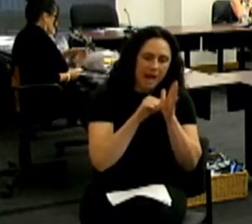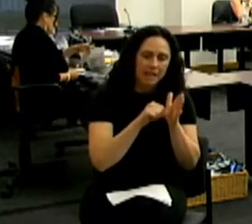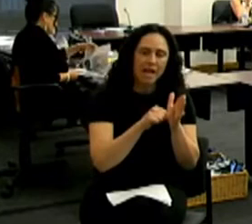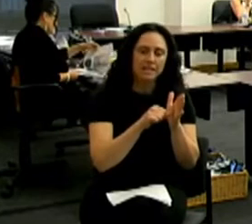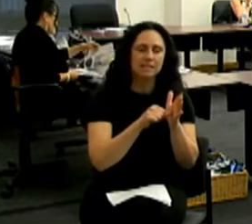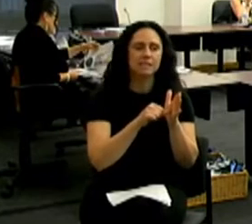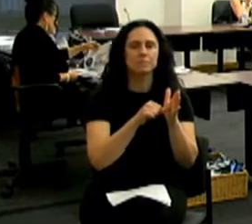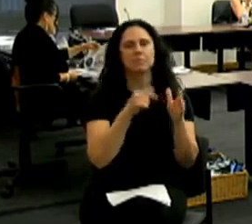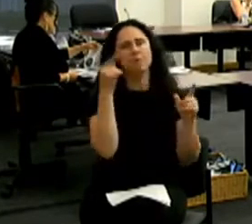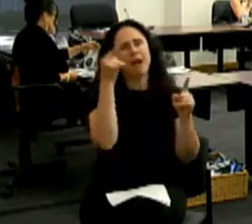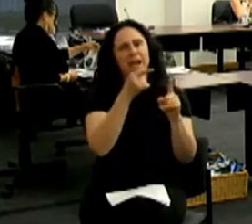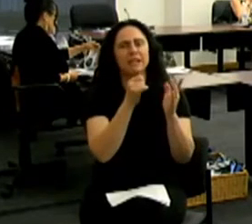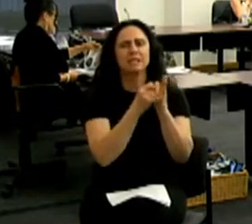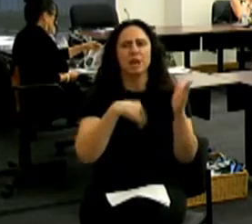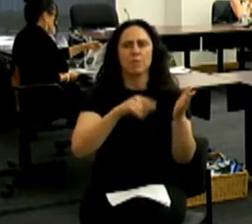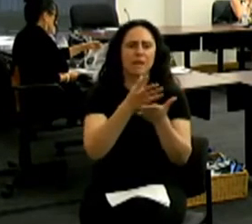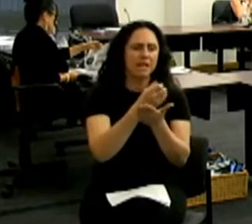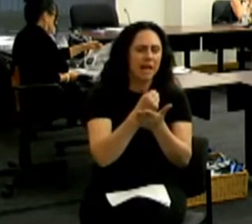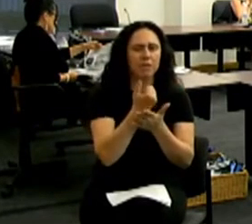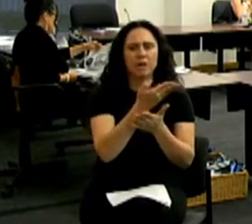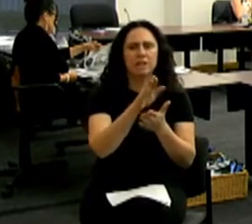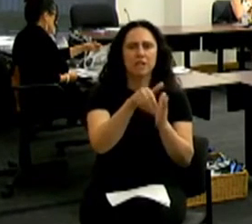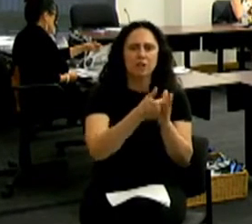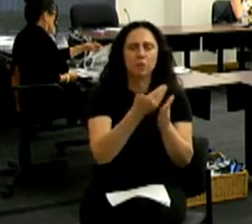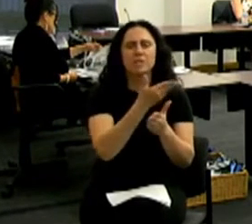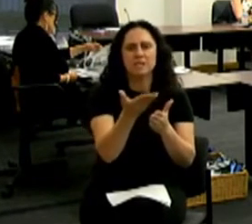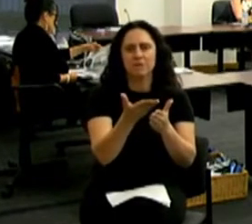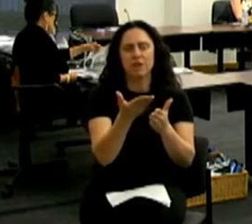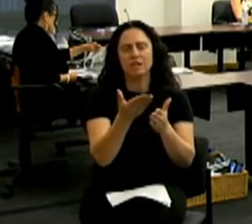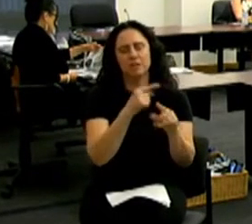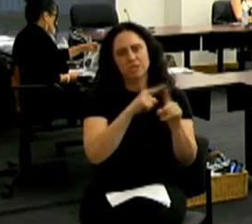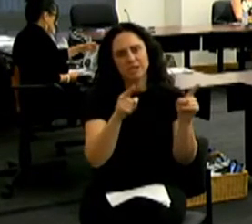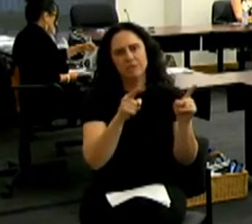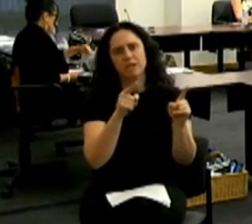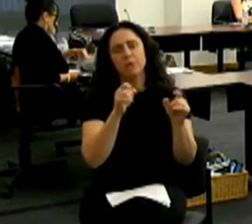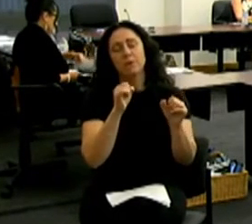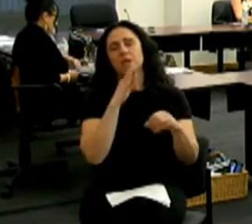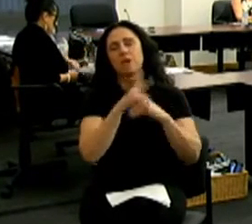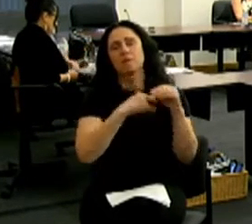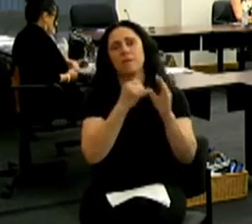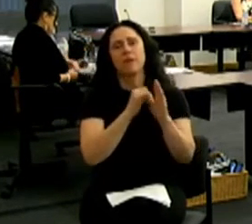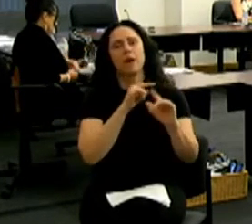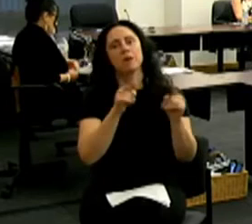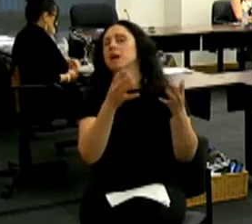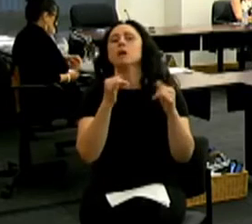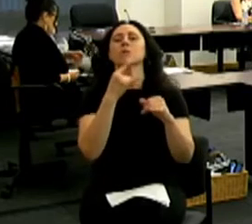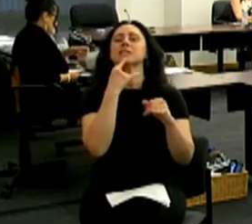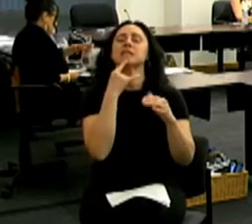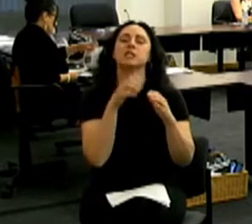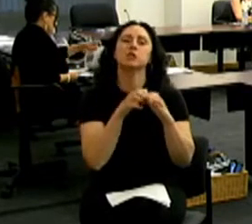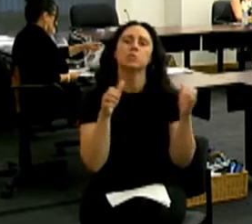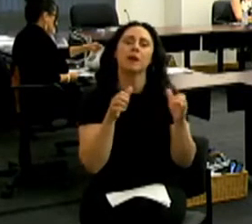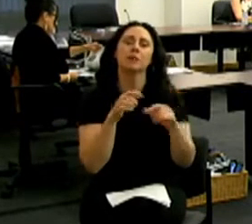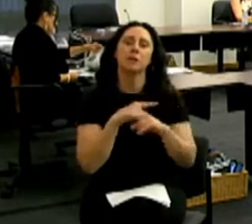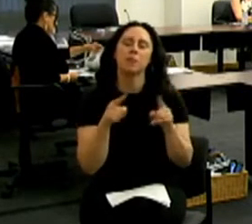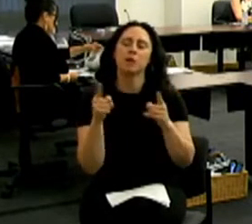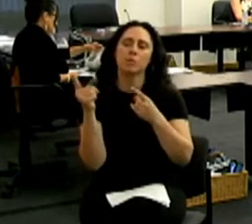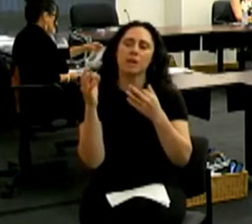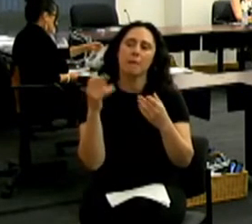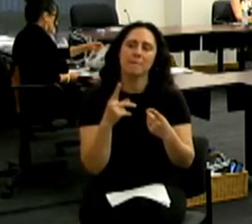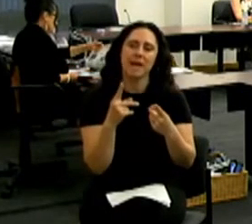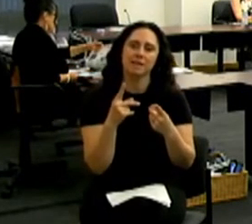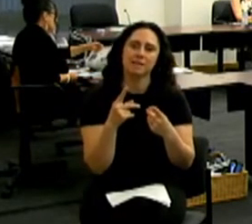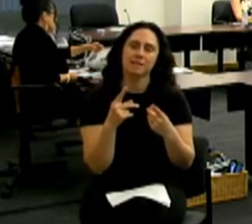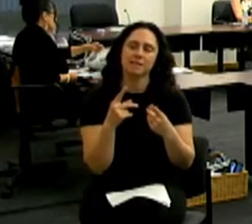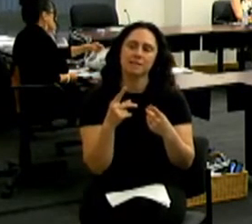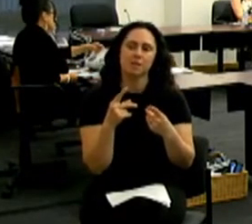anything new or different that we haven't considered, we talk about that. But I don't want to just, say too much, but pretty much we come back on, we've